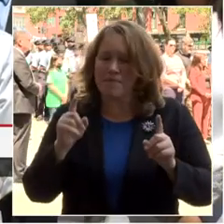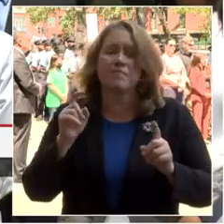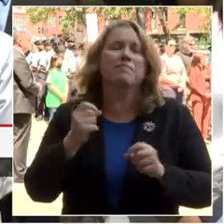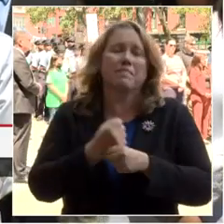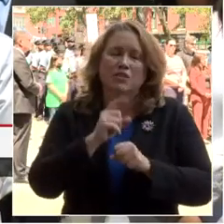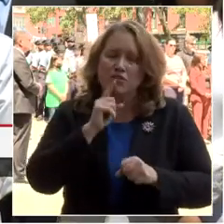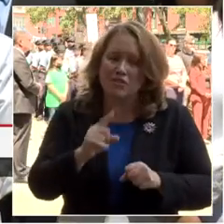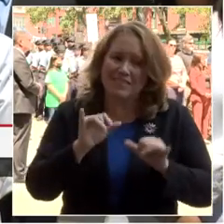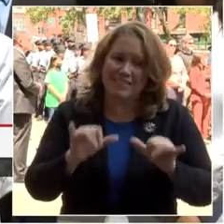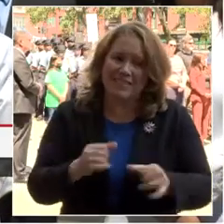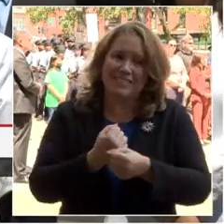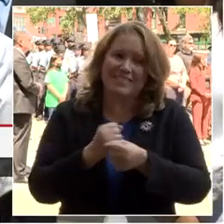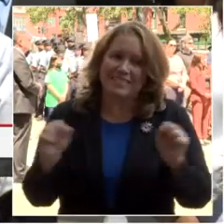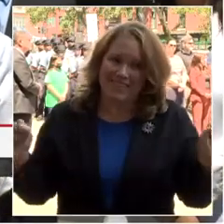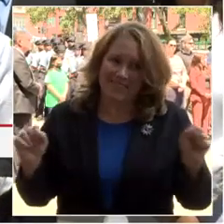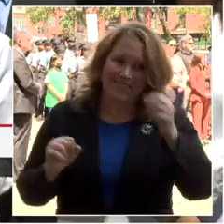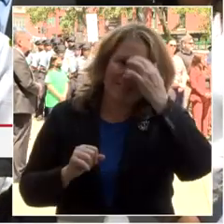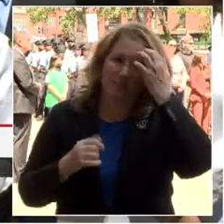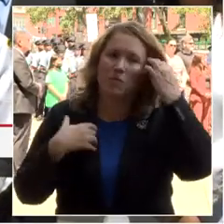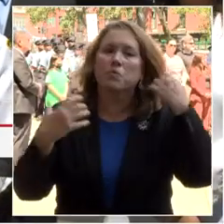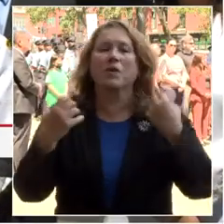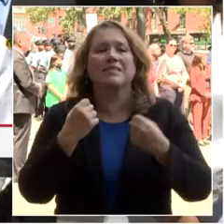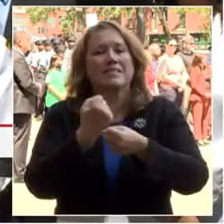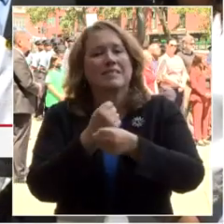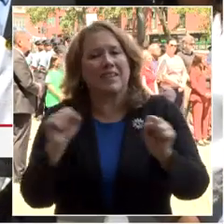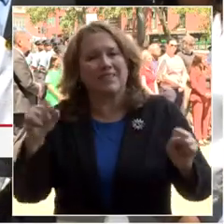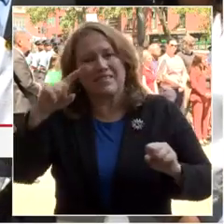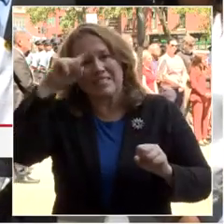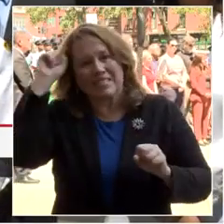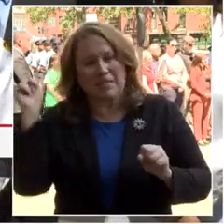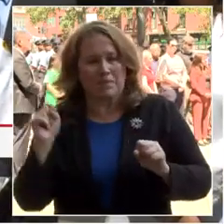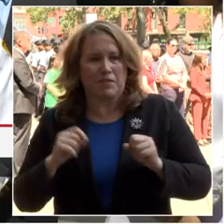to have a safe summer. We know that